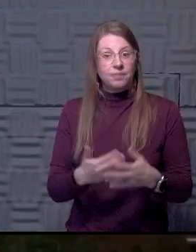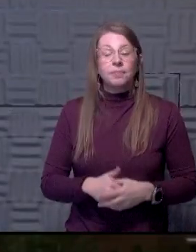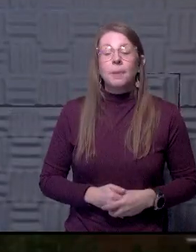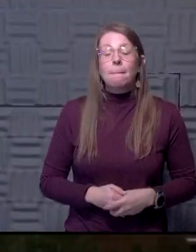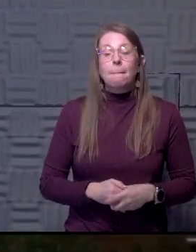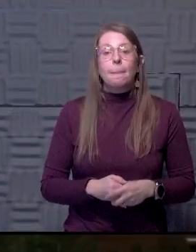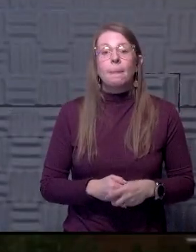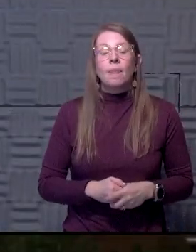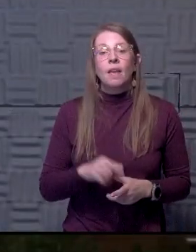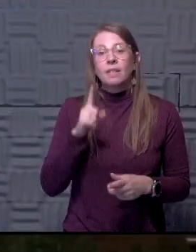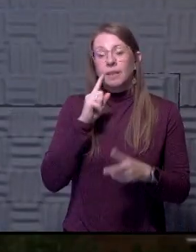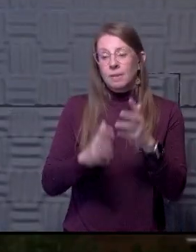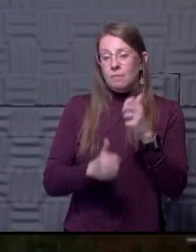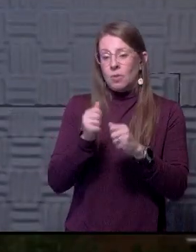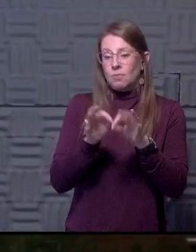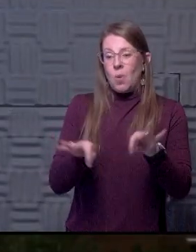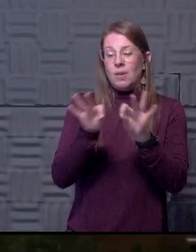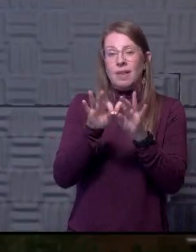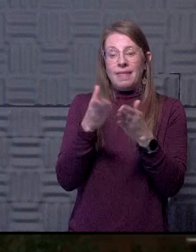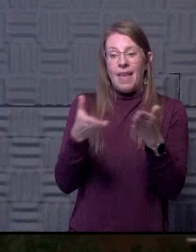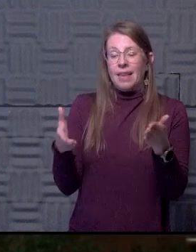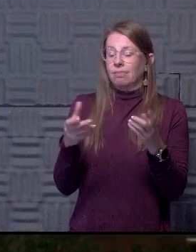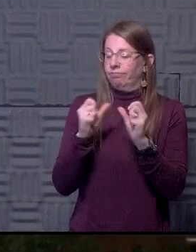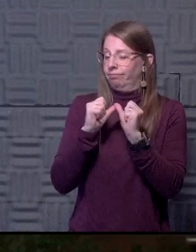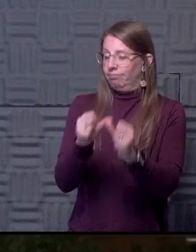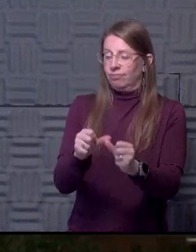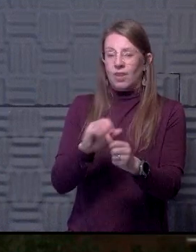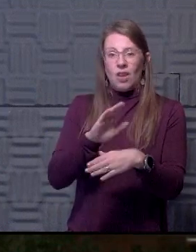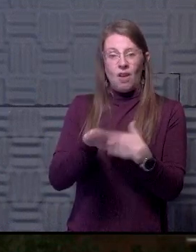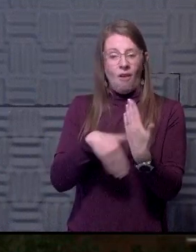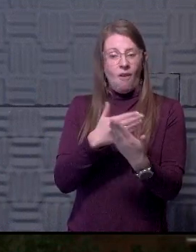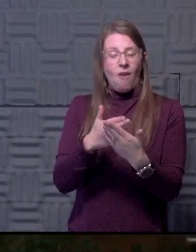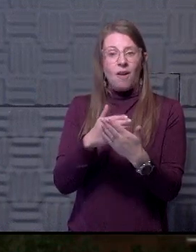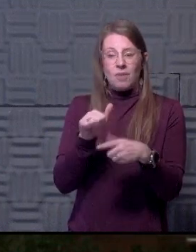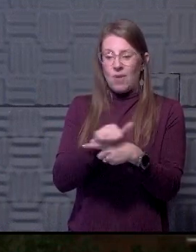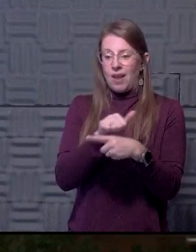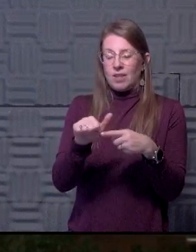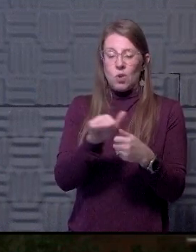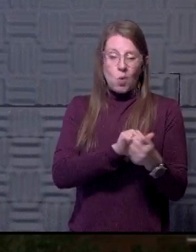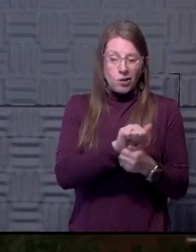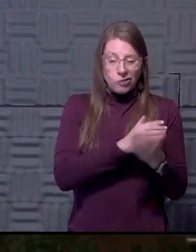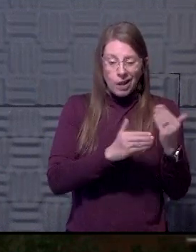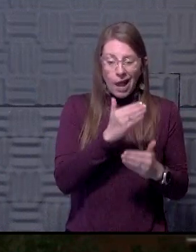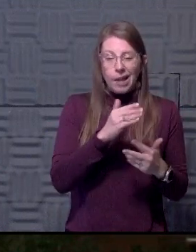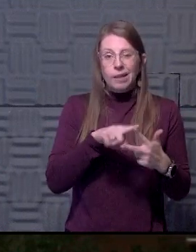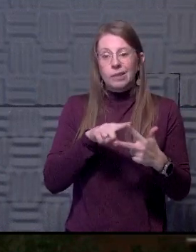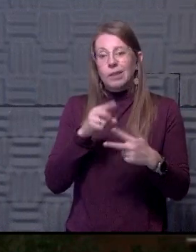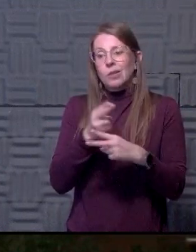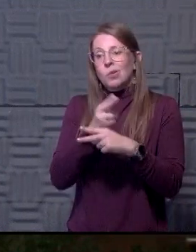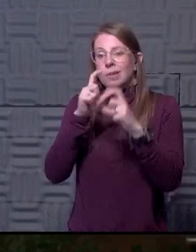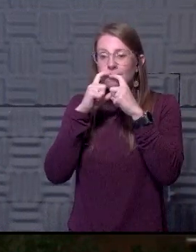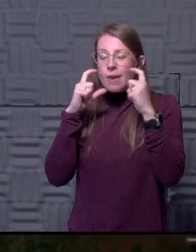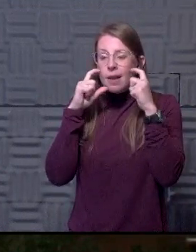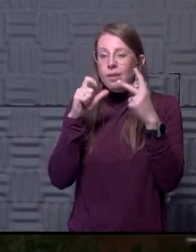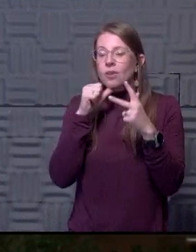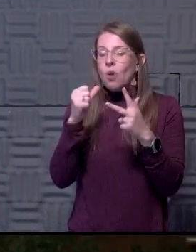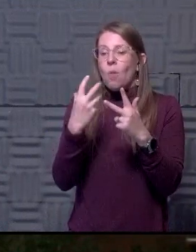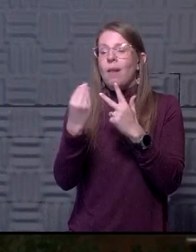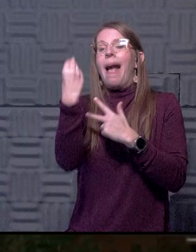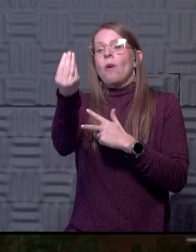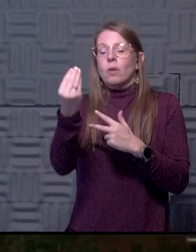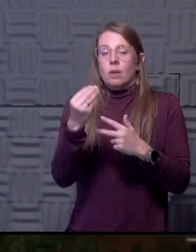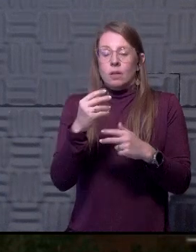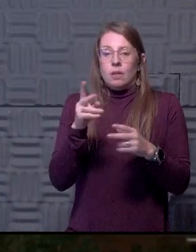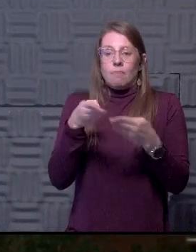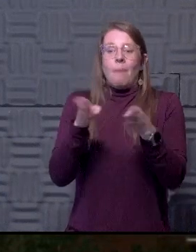I think the most important thing is to continue to do all the practices we've been doing, washing your hands, using your mask. Don't go out in public if you